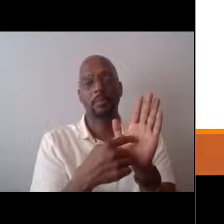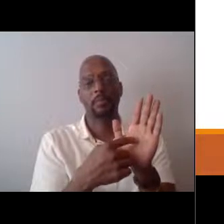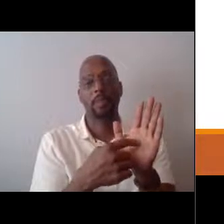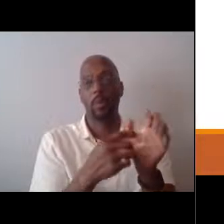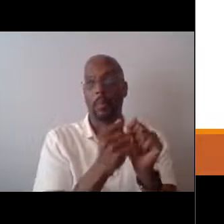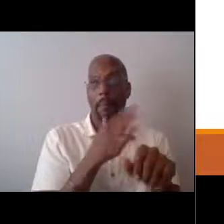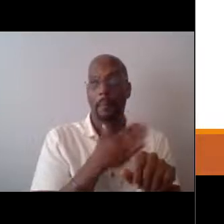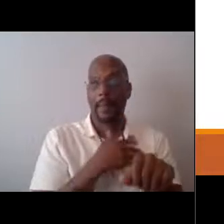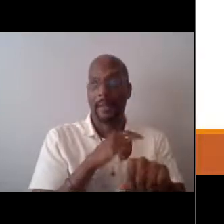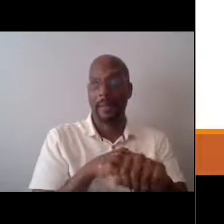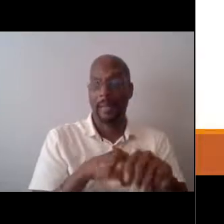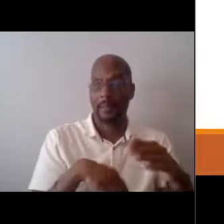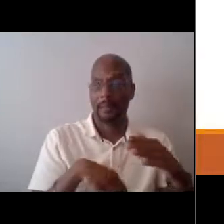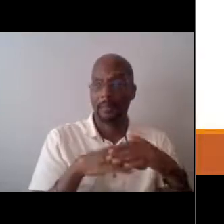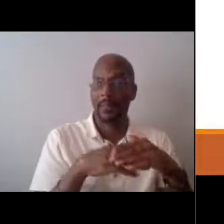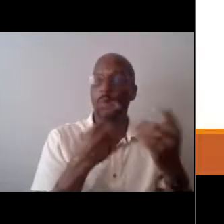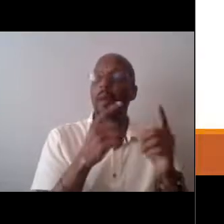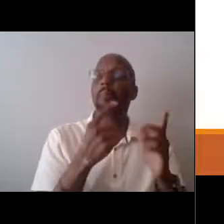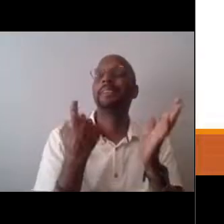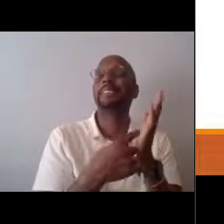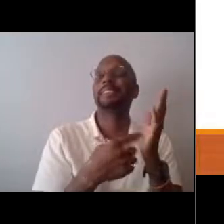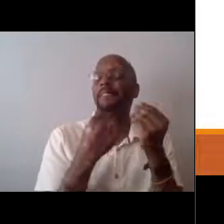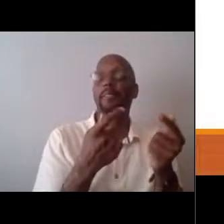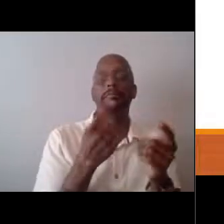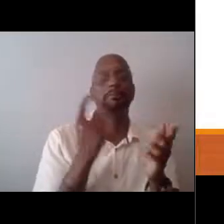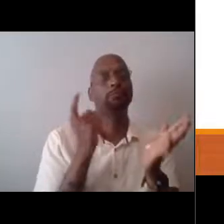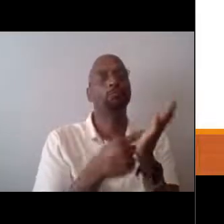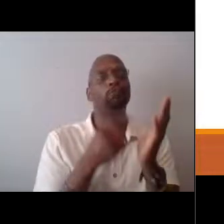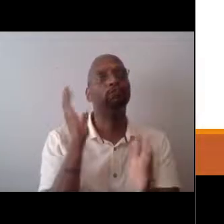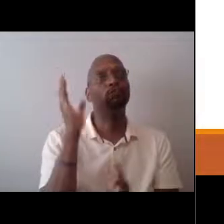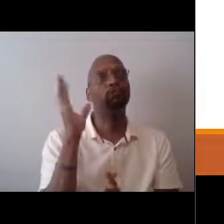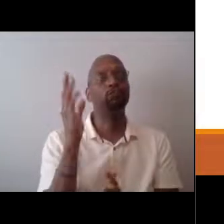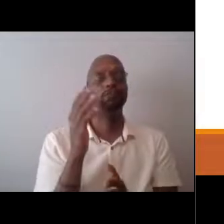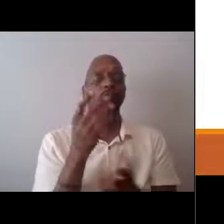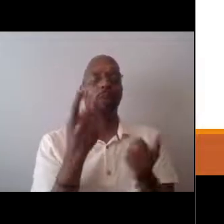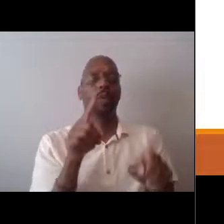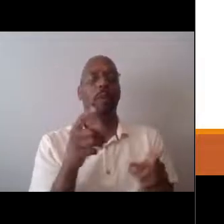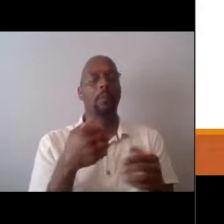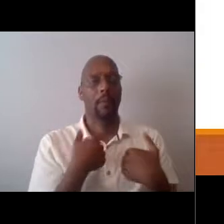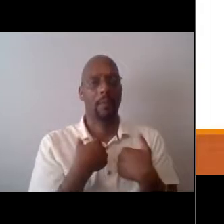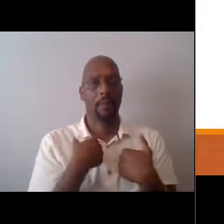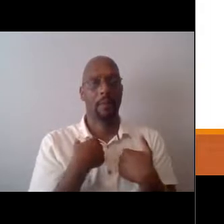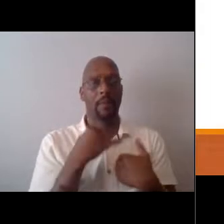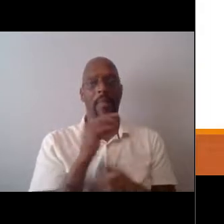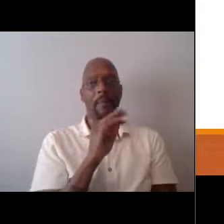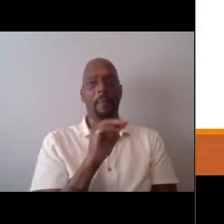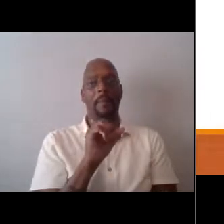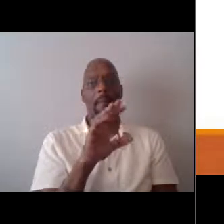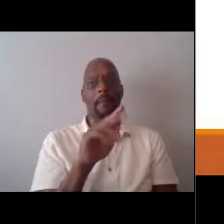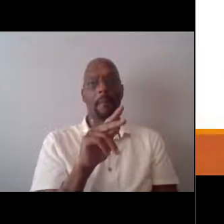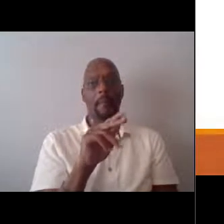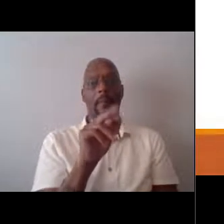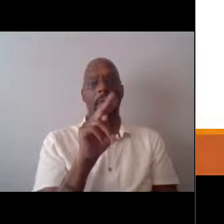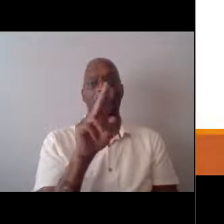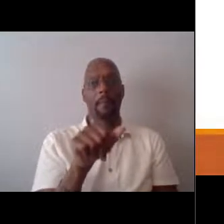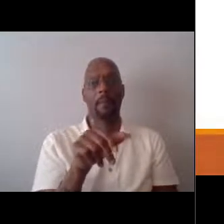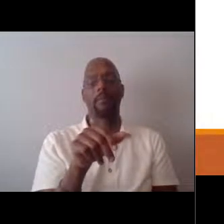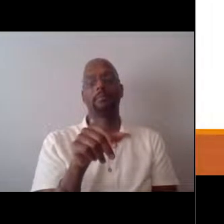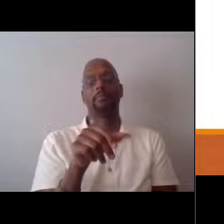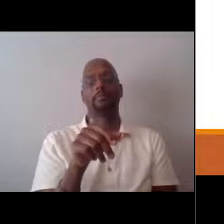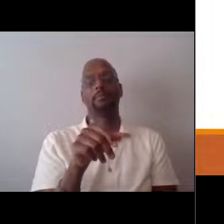to walk very quickly through what we have as mock-ups of what those screens look like in practice.